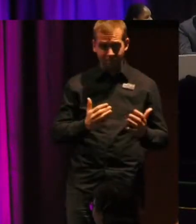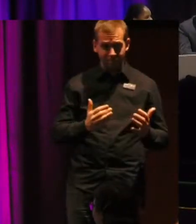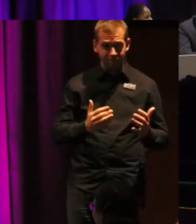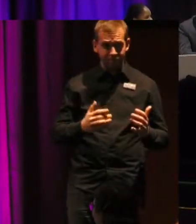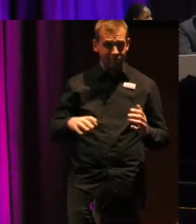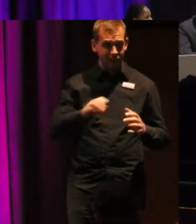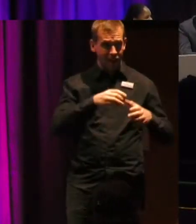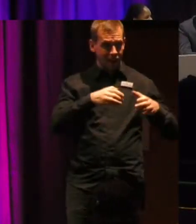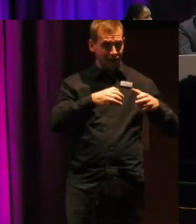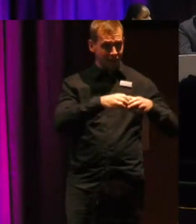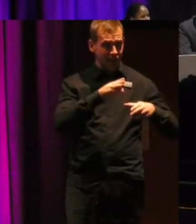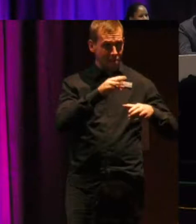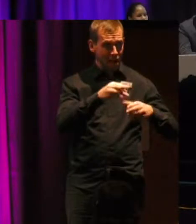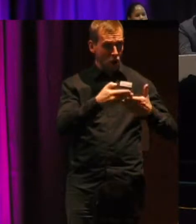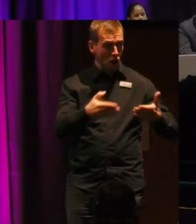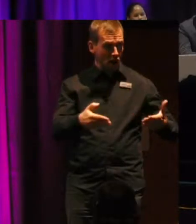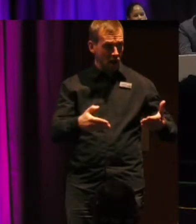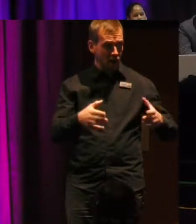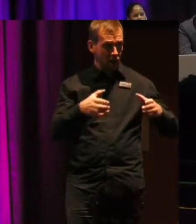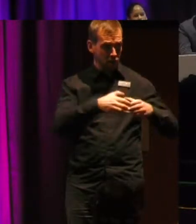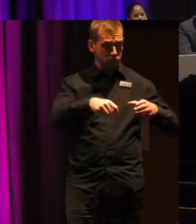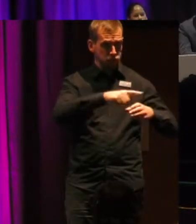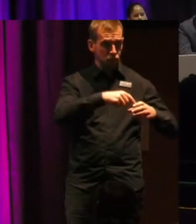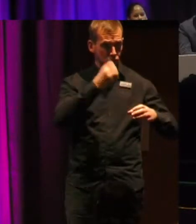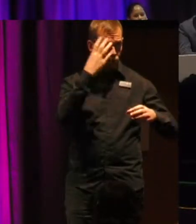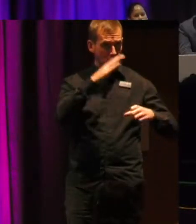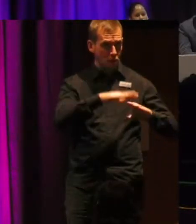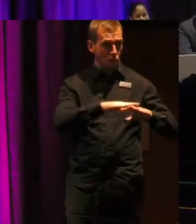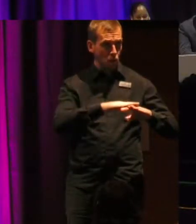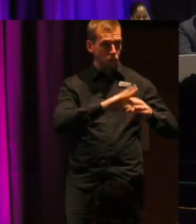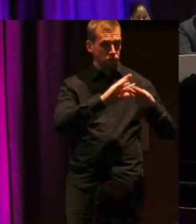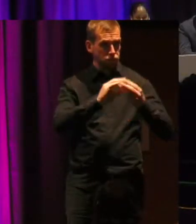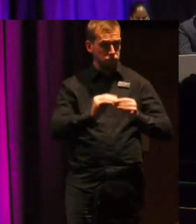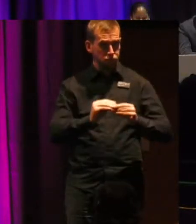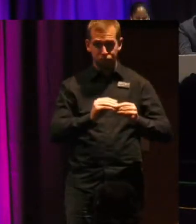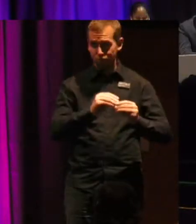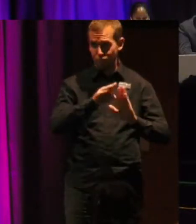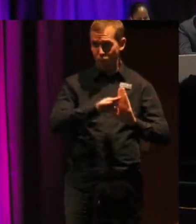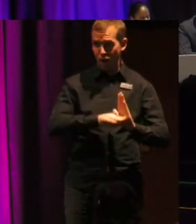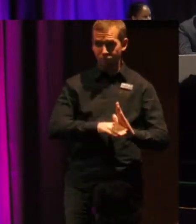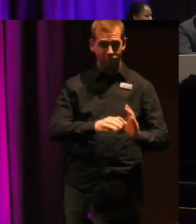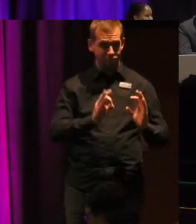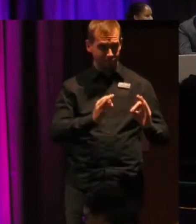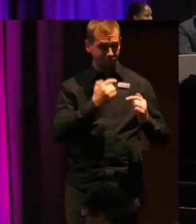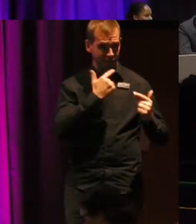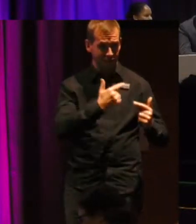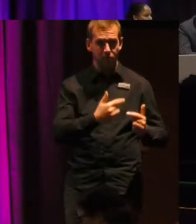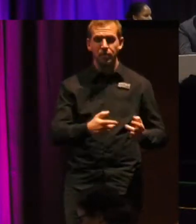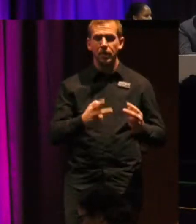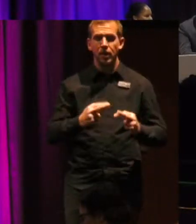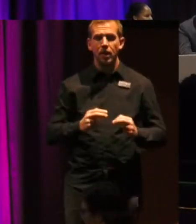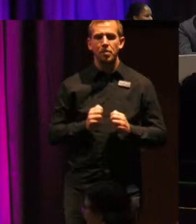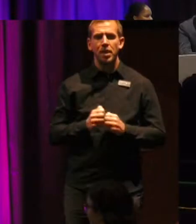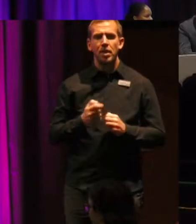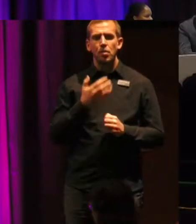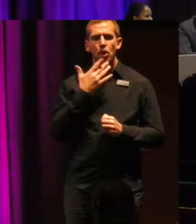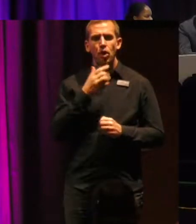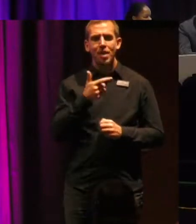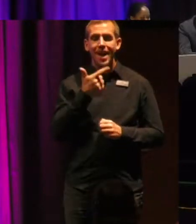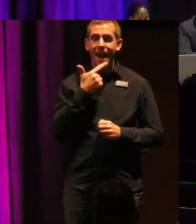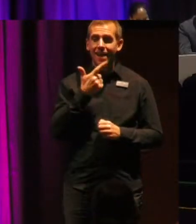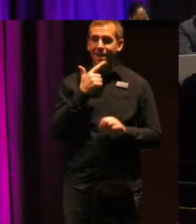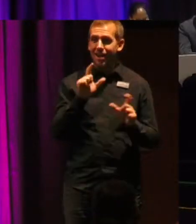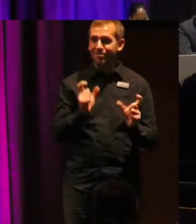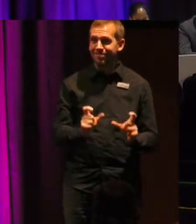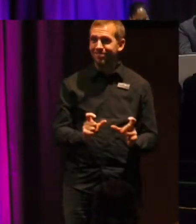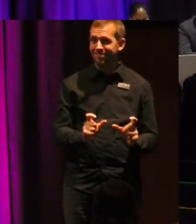whole team at the MR-dagarna have been very good with helping us put this together. But on this issue of fear and this issue